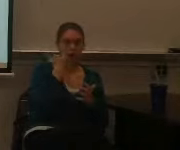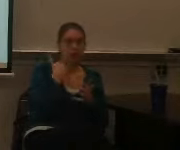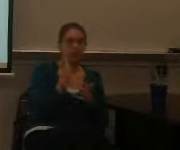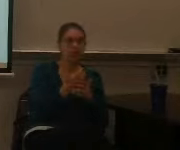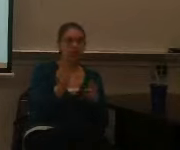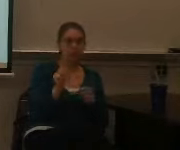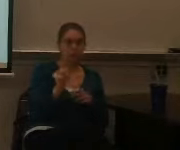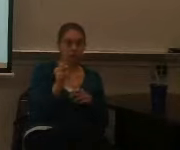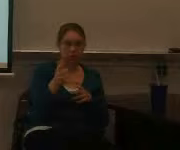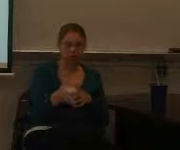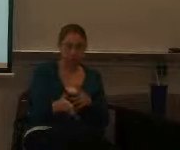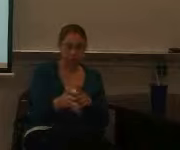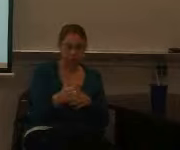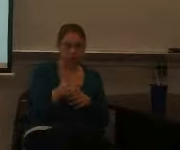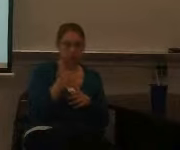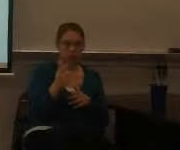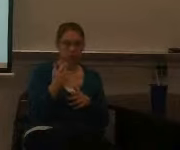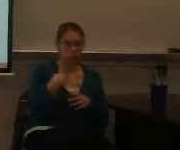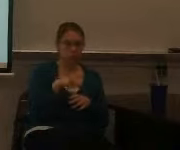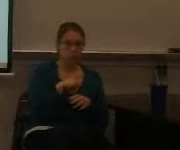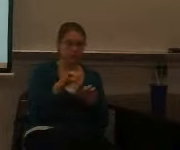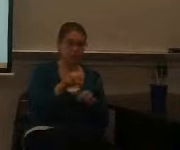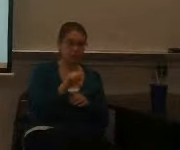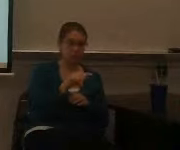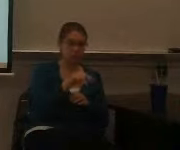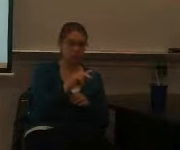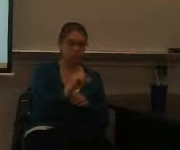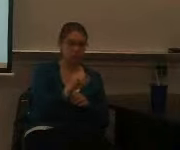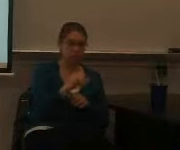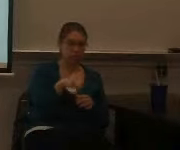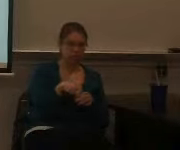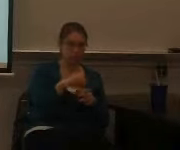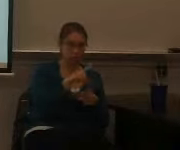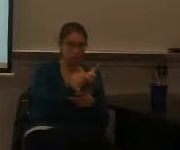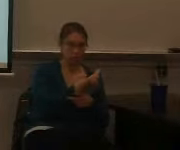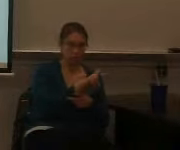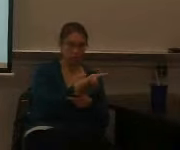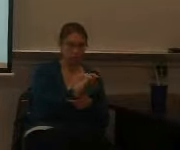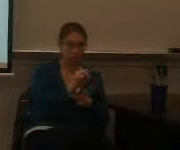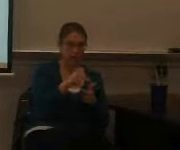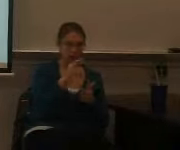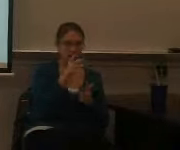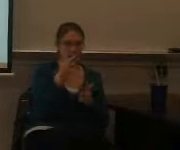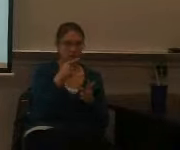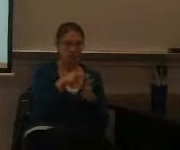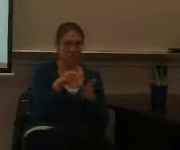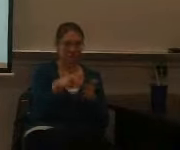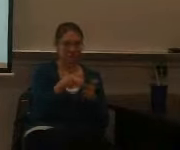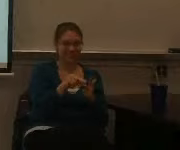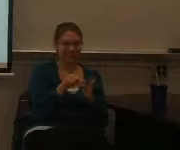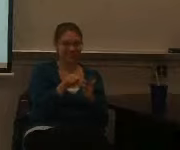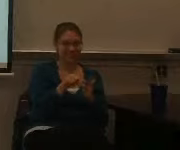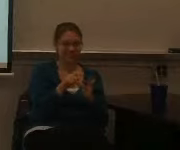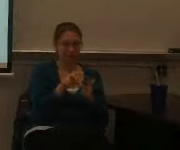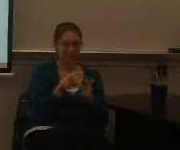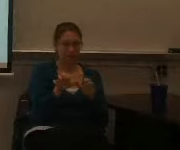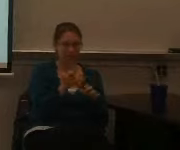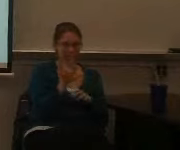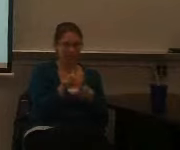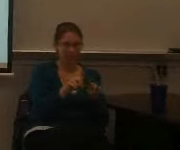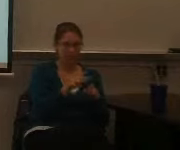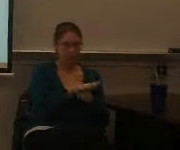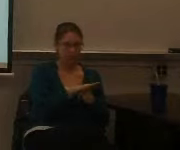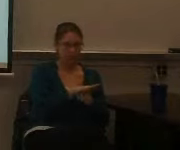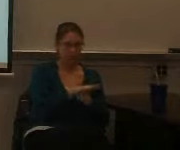around. So we did streams that were in urban, agricultural, and native systems, and we did them at 7 different areas around